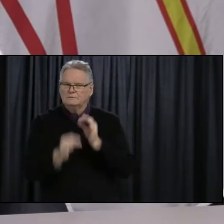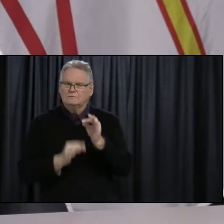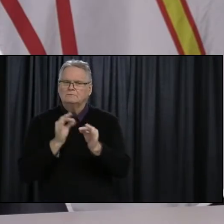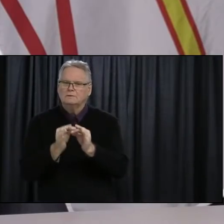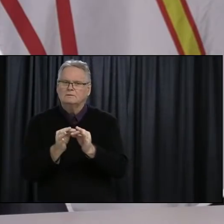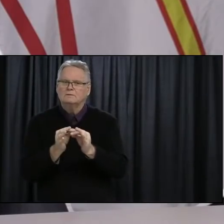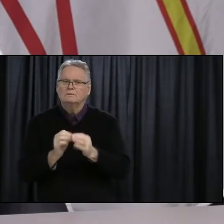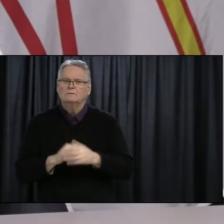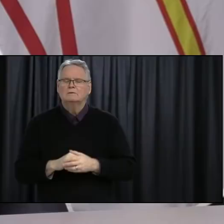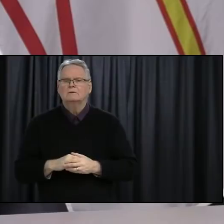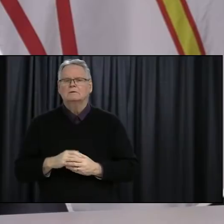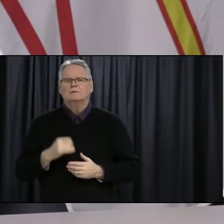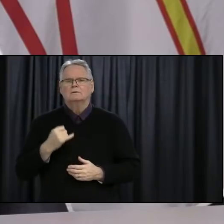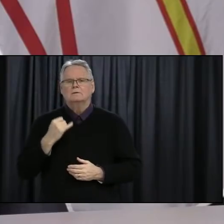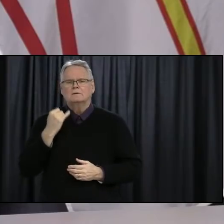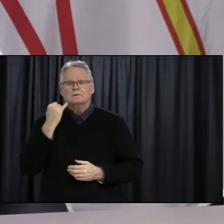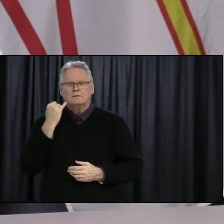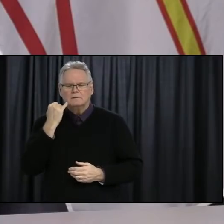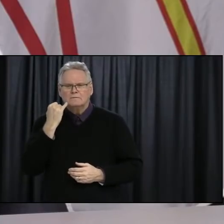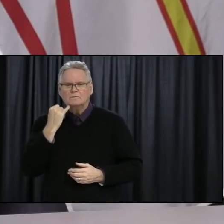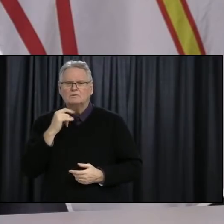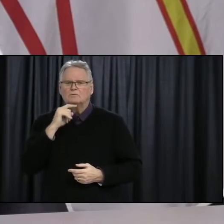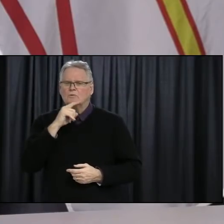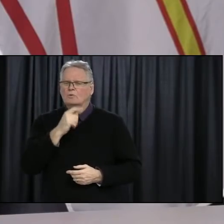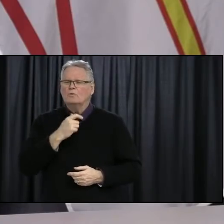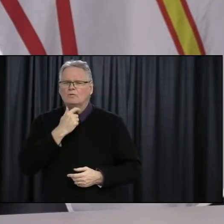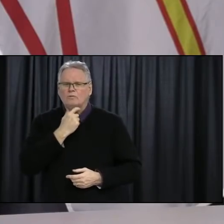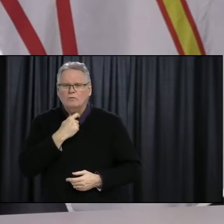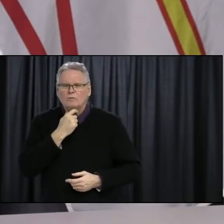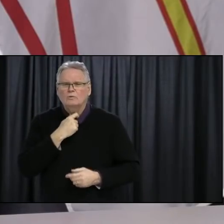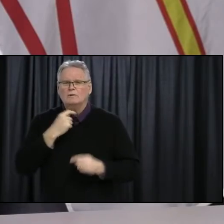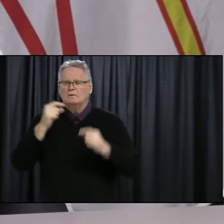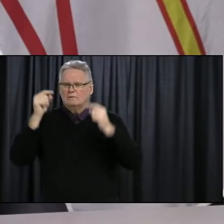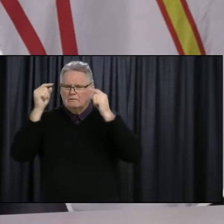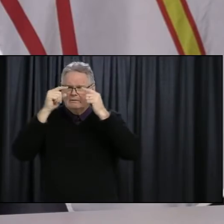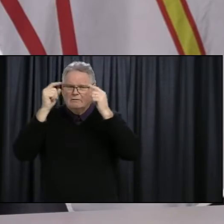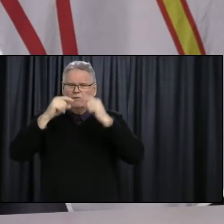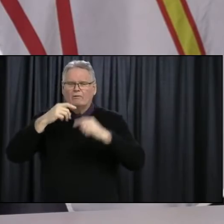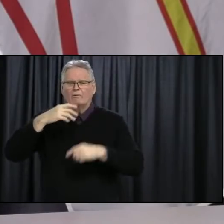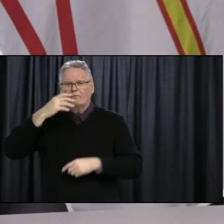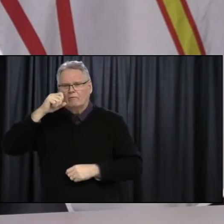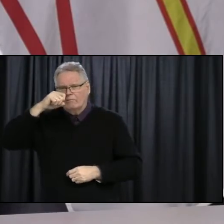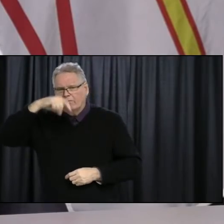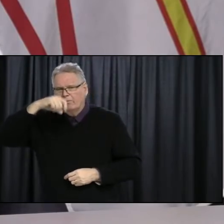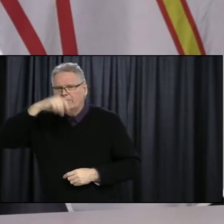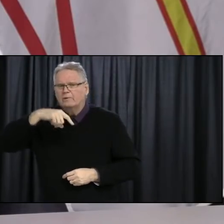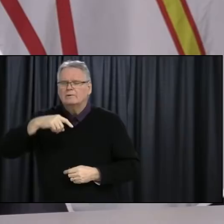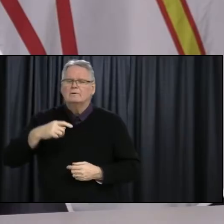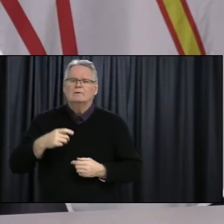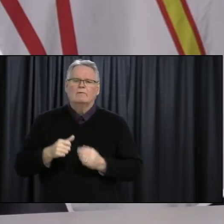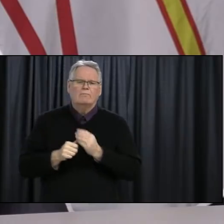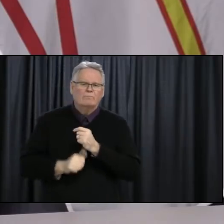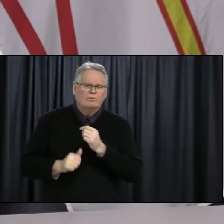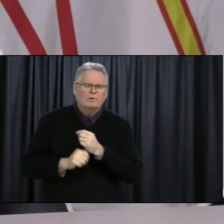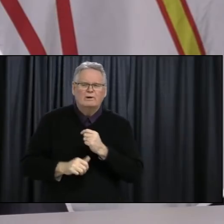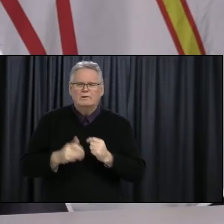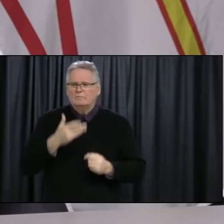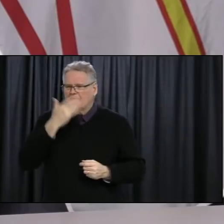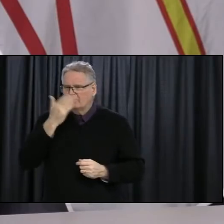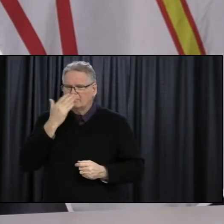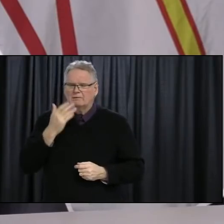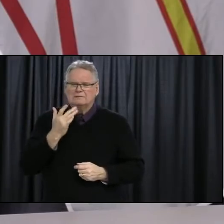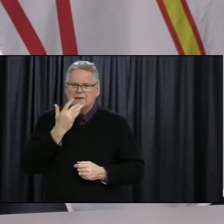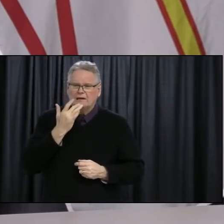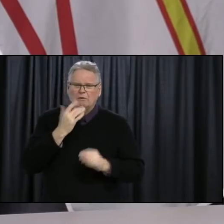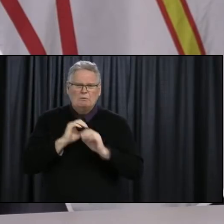sore throat, painful swallowing, runny nose, diarrhea, loss of sense of smell or taste, unexplained loss of appetite,